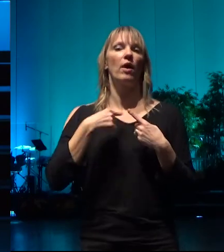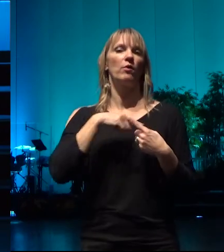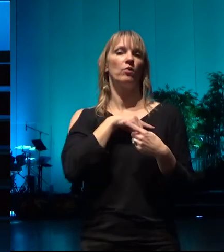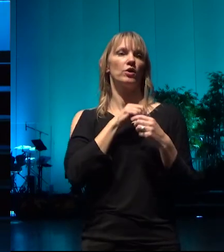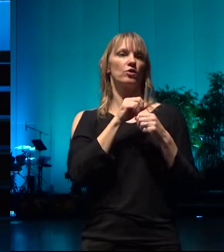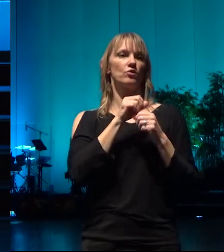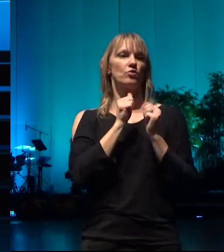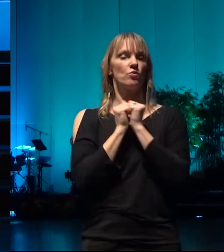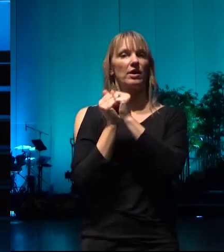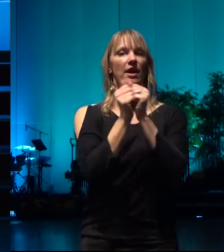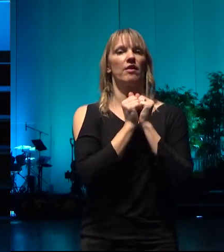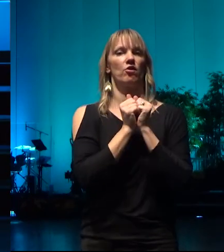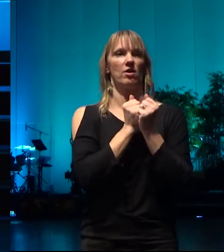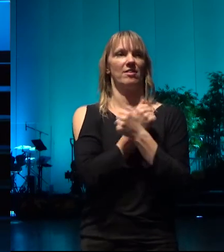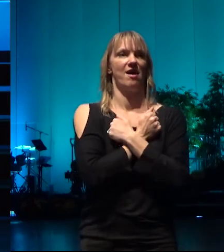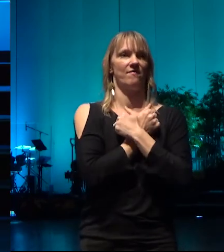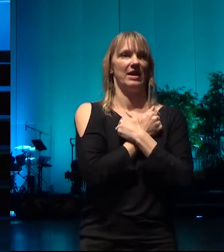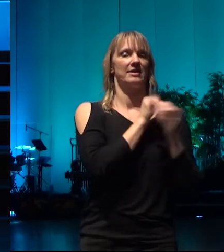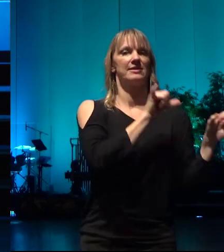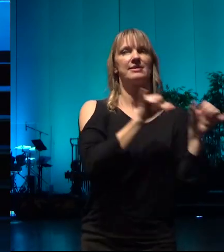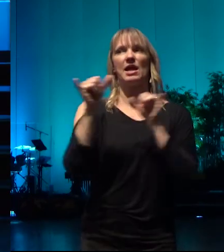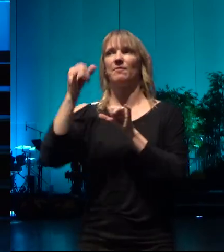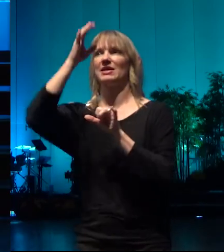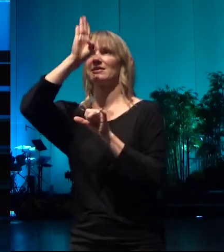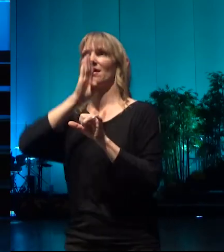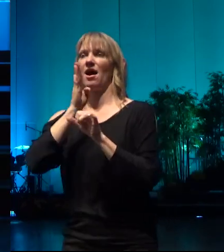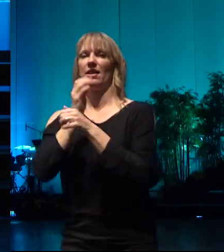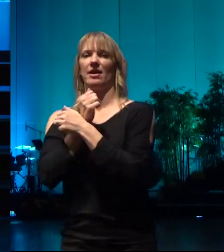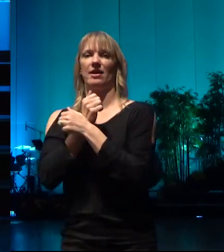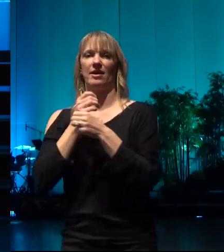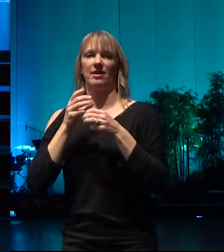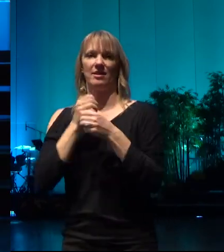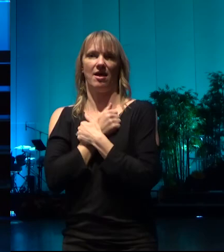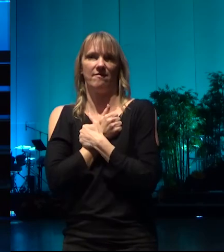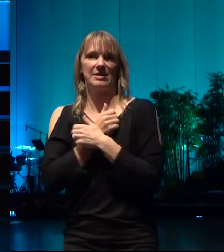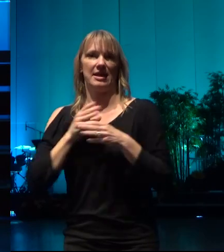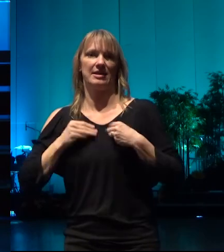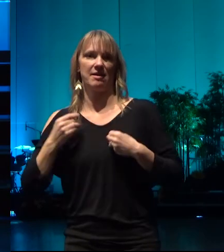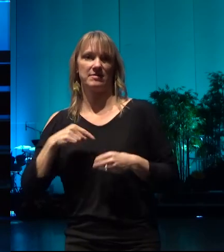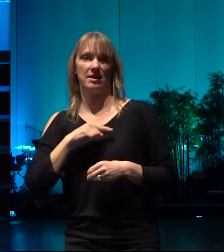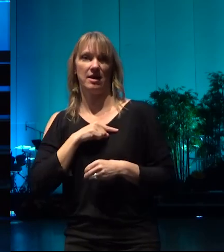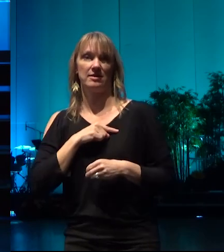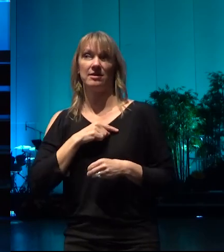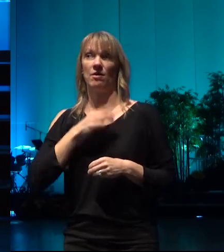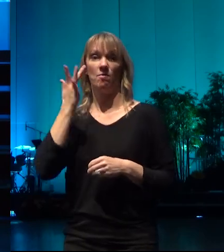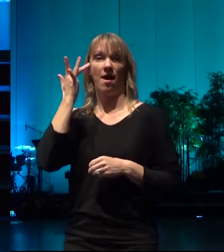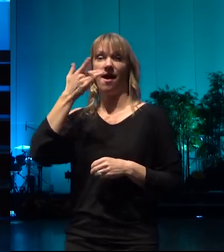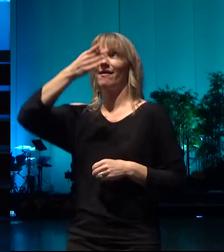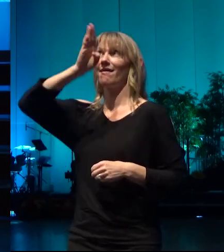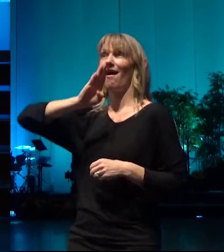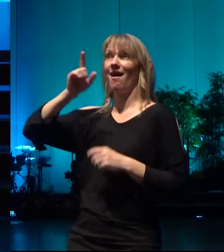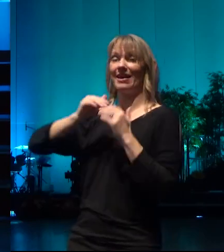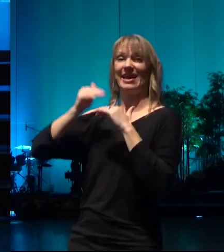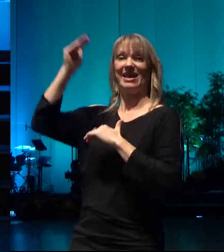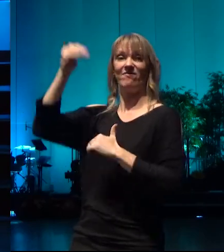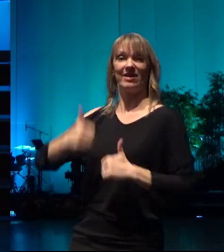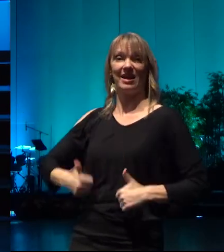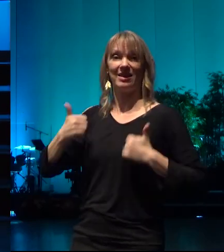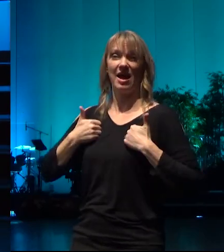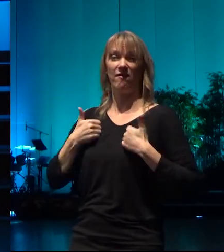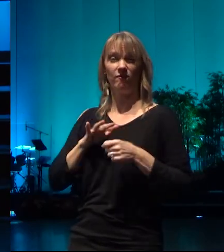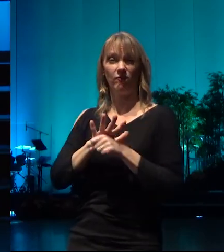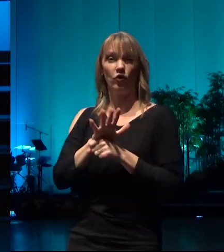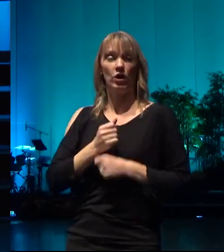every single being, even in that other political party that you don't like, even in those other religions that you don't